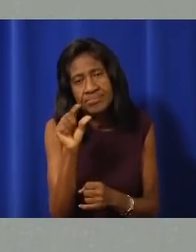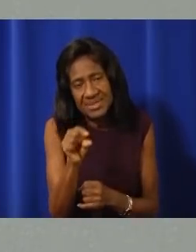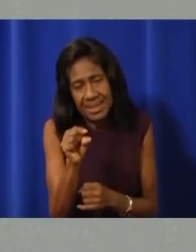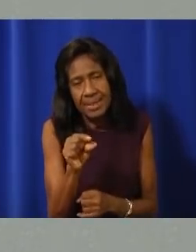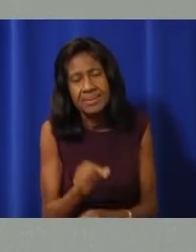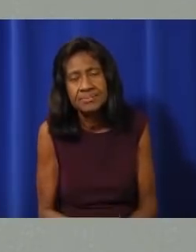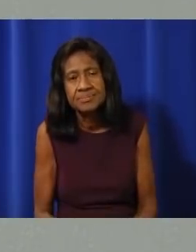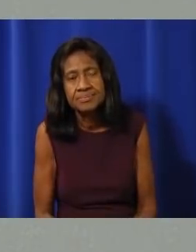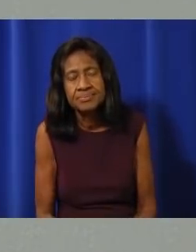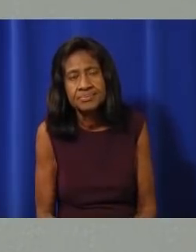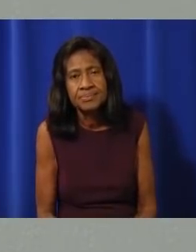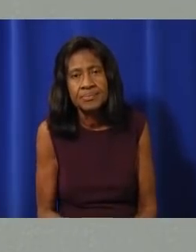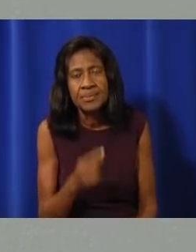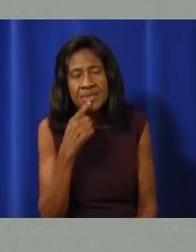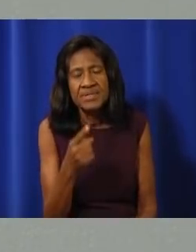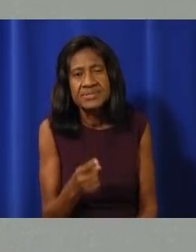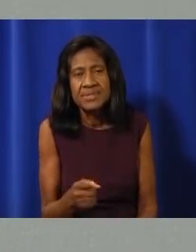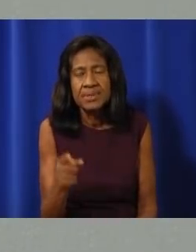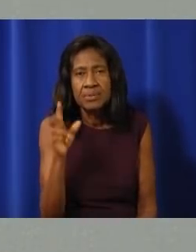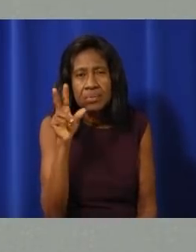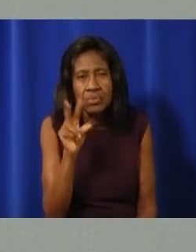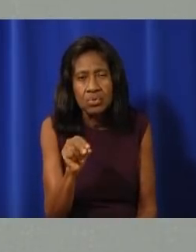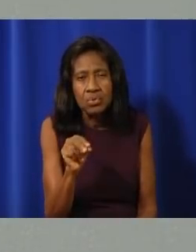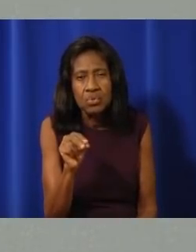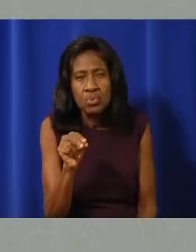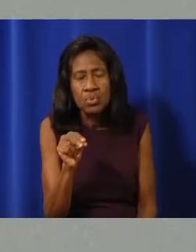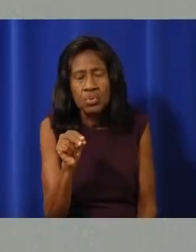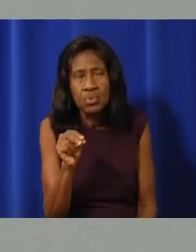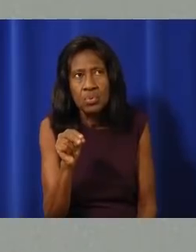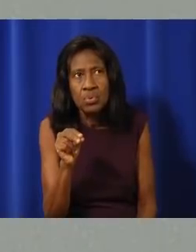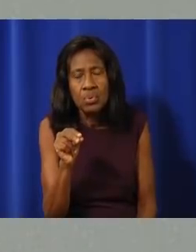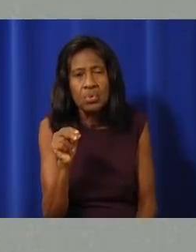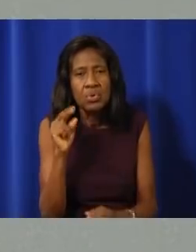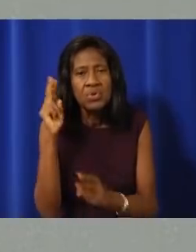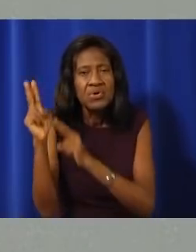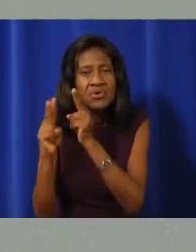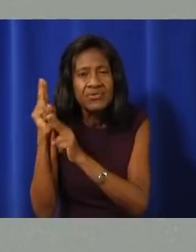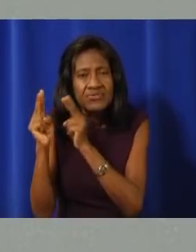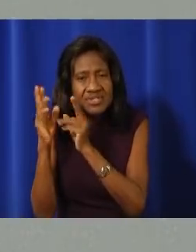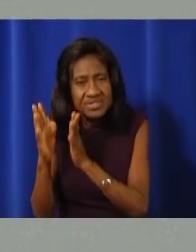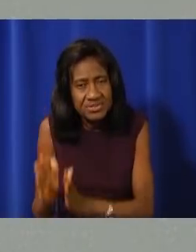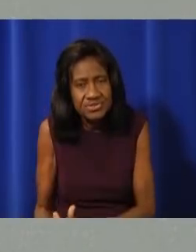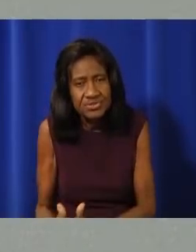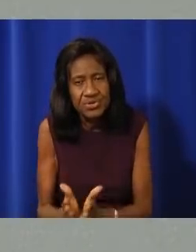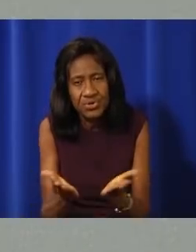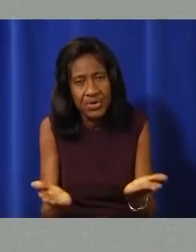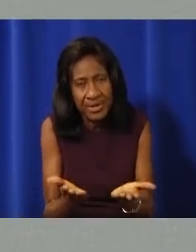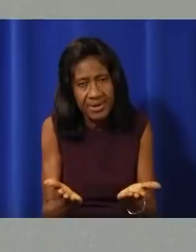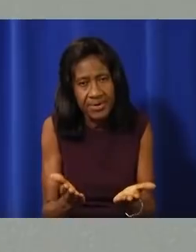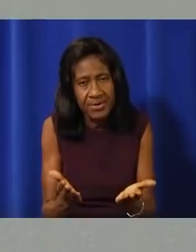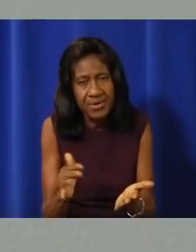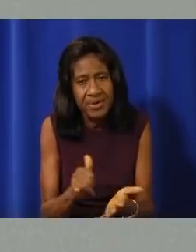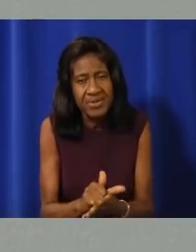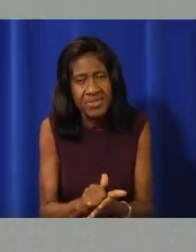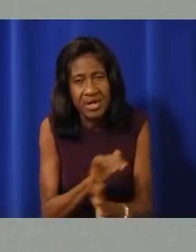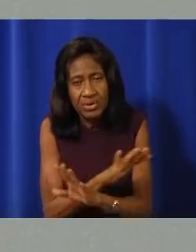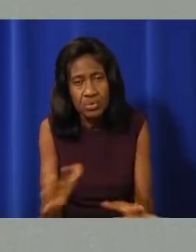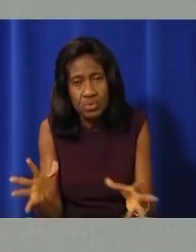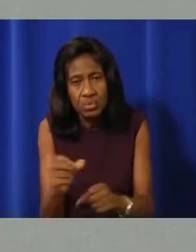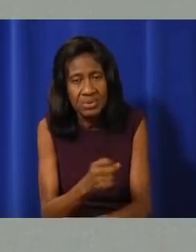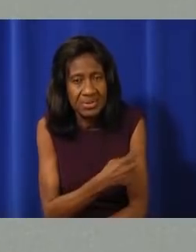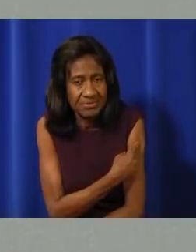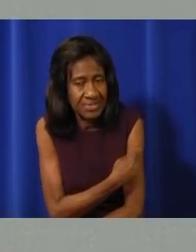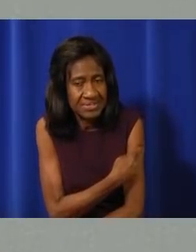know, no unvaccinated tourists are allowed in the Cayman Islands. We